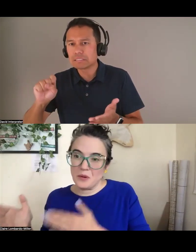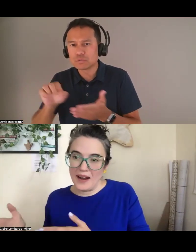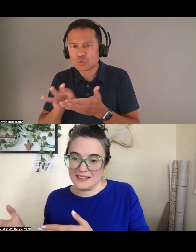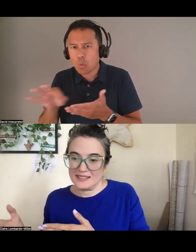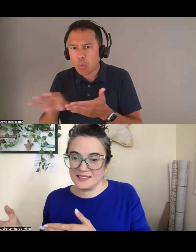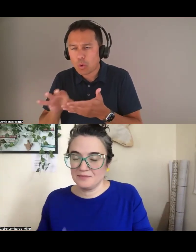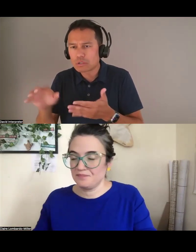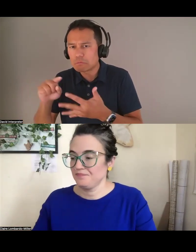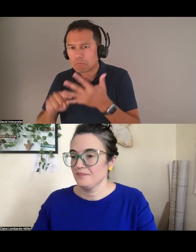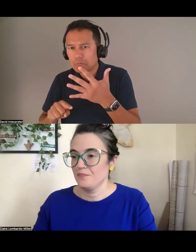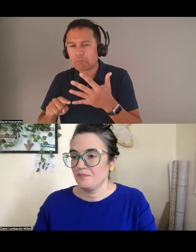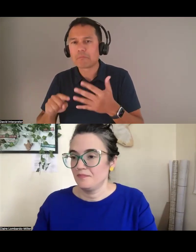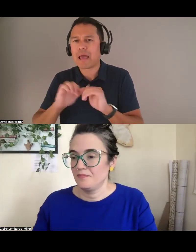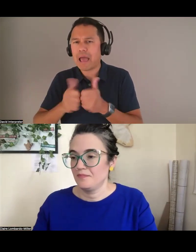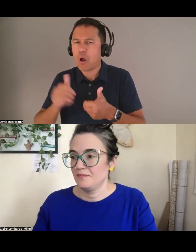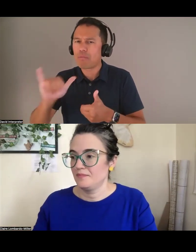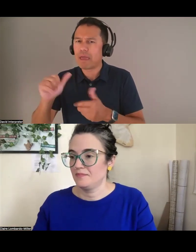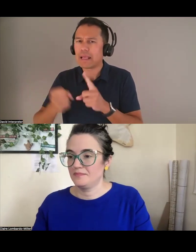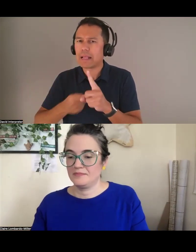impact practice?